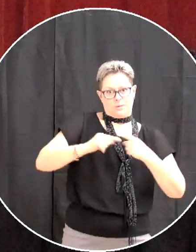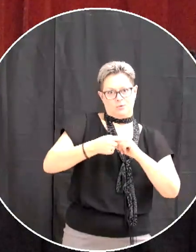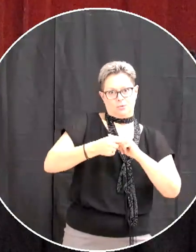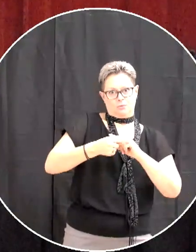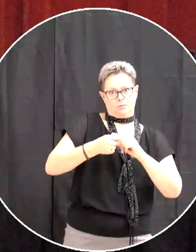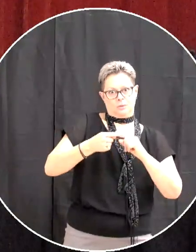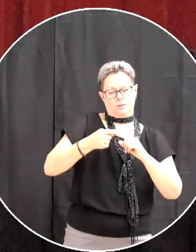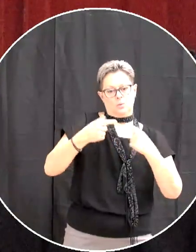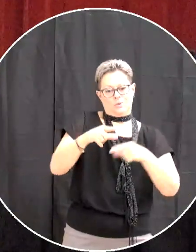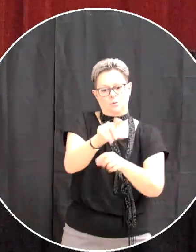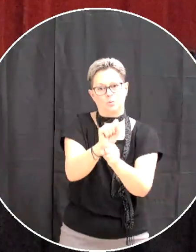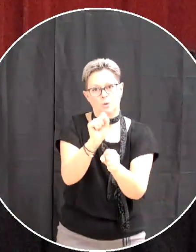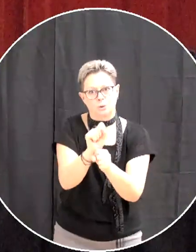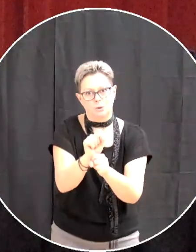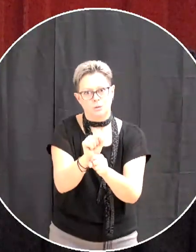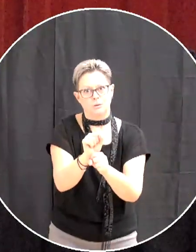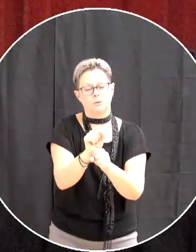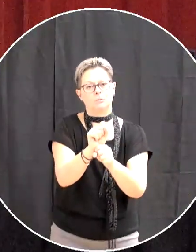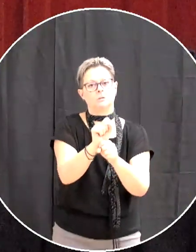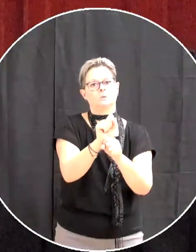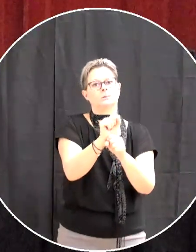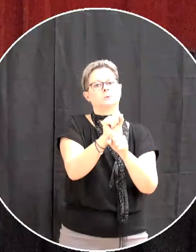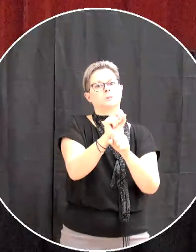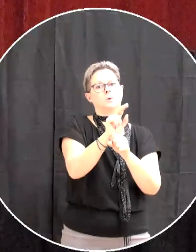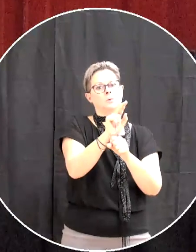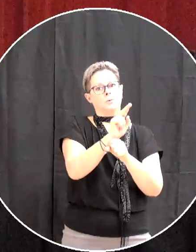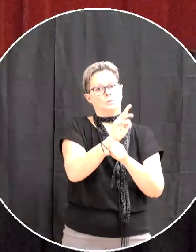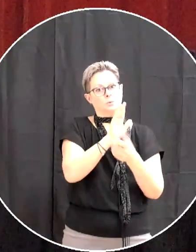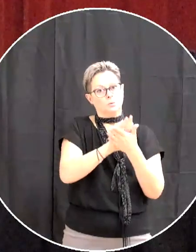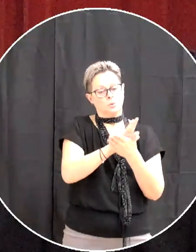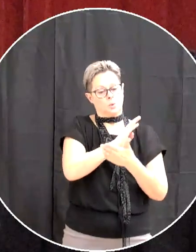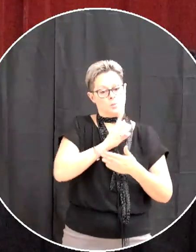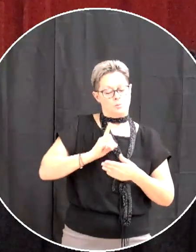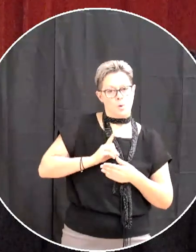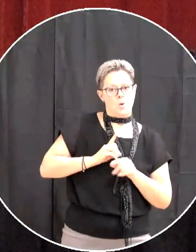now it's the district who is obliged to protect.